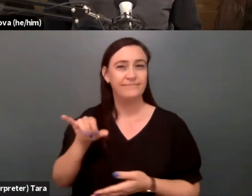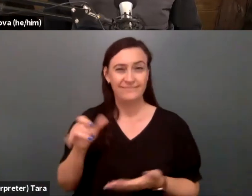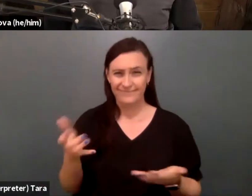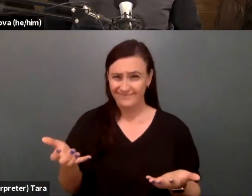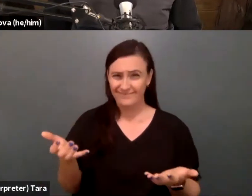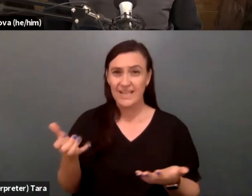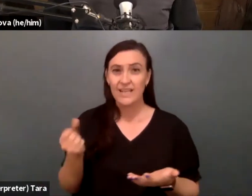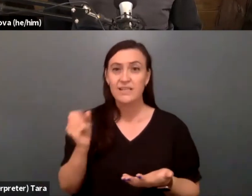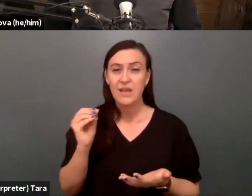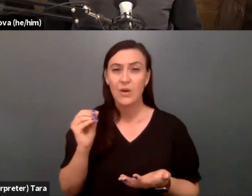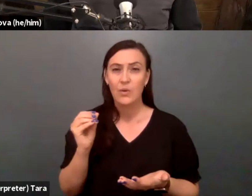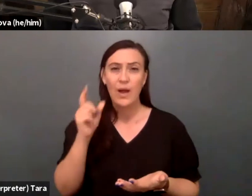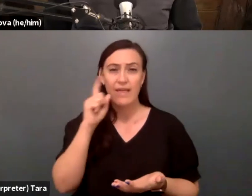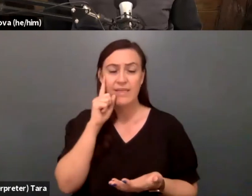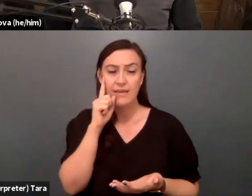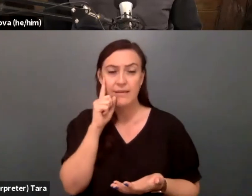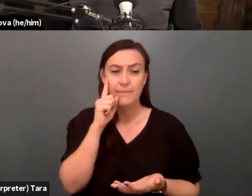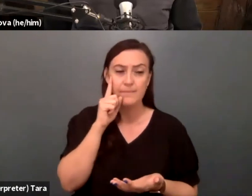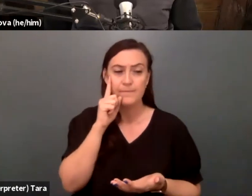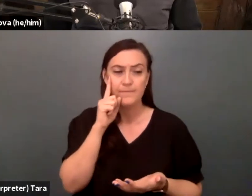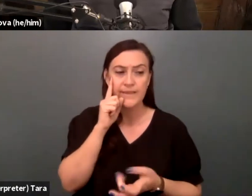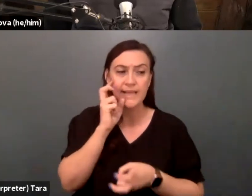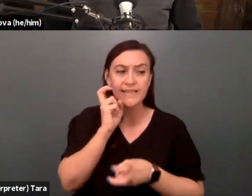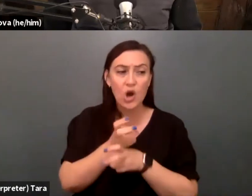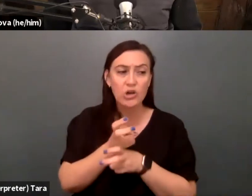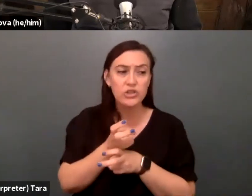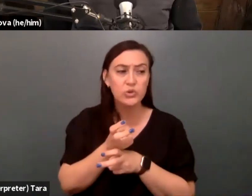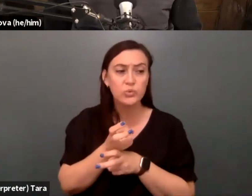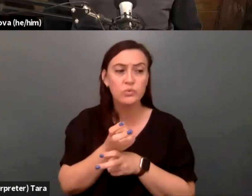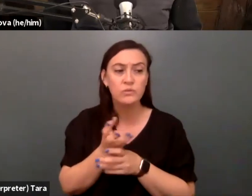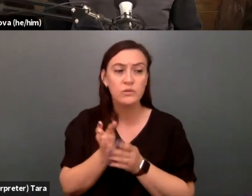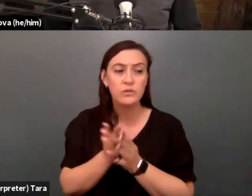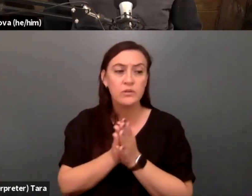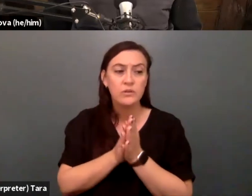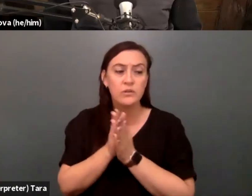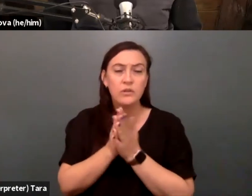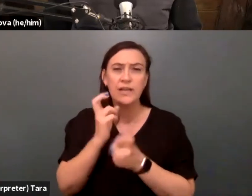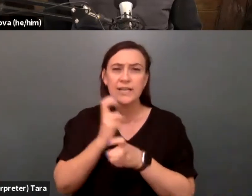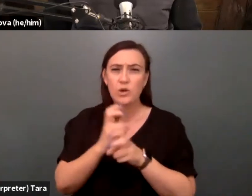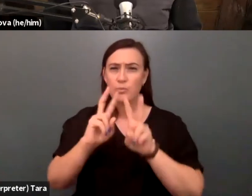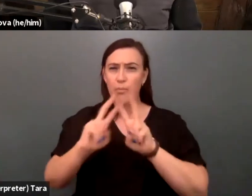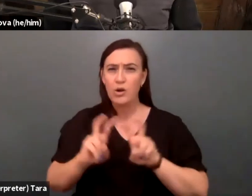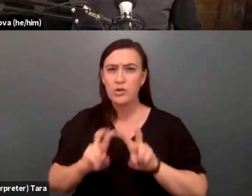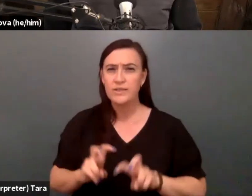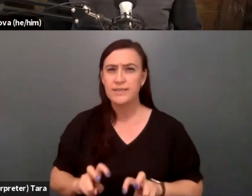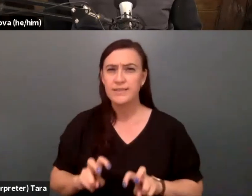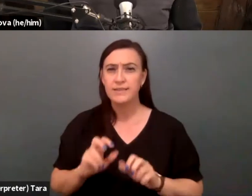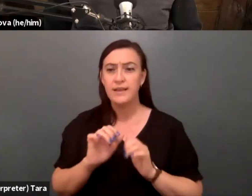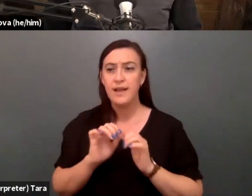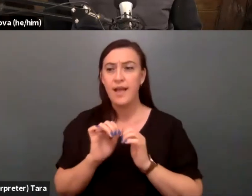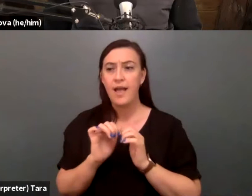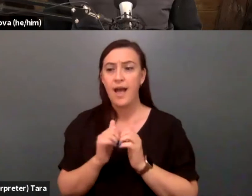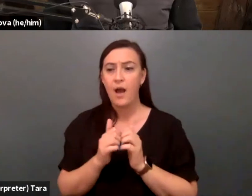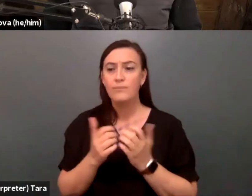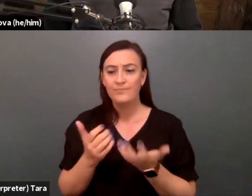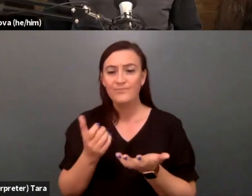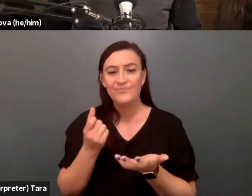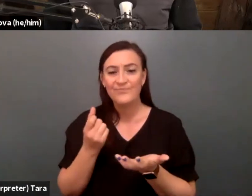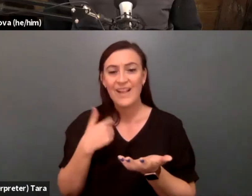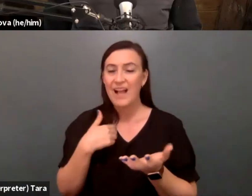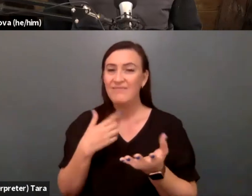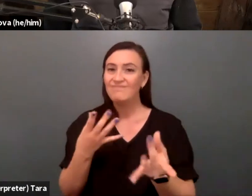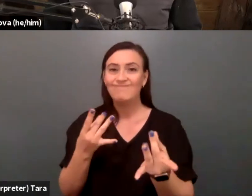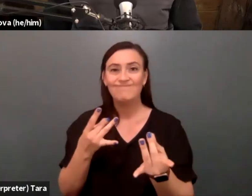So I think it's hard to parse out how one, I have an issue with